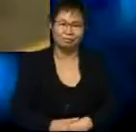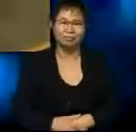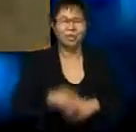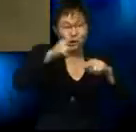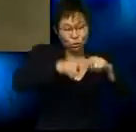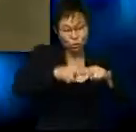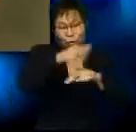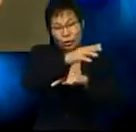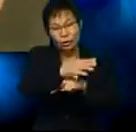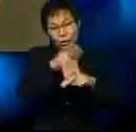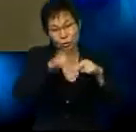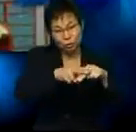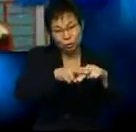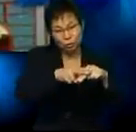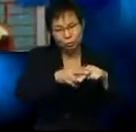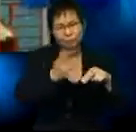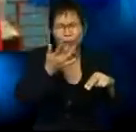The salt solution is